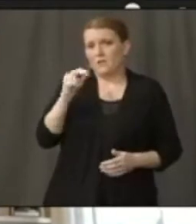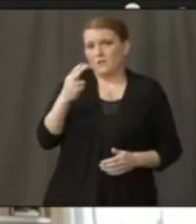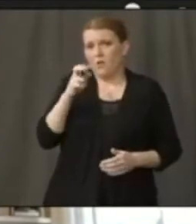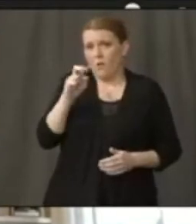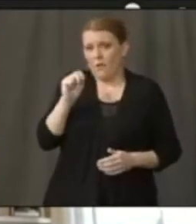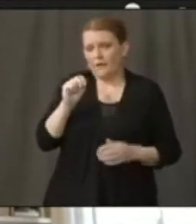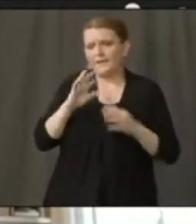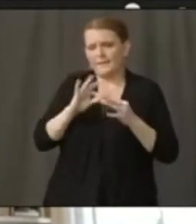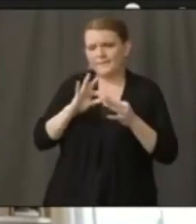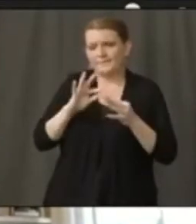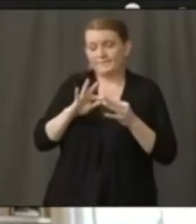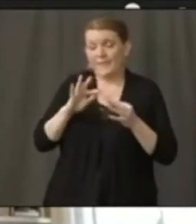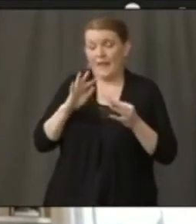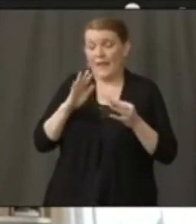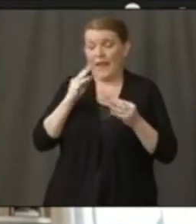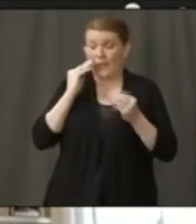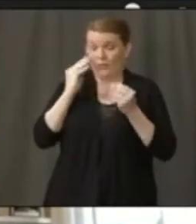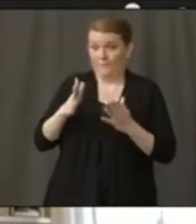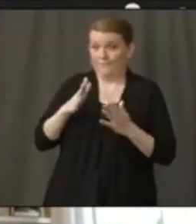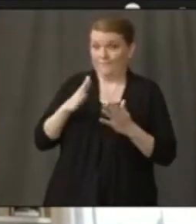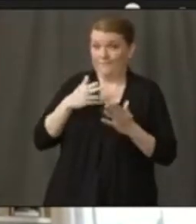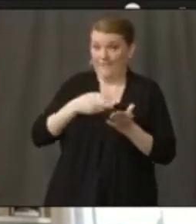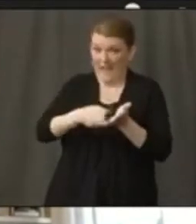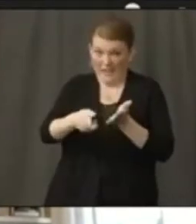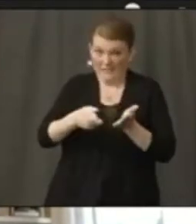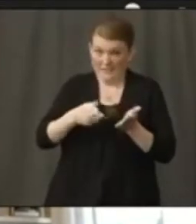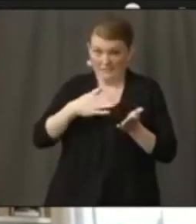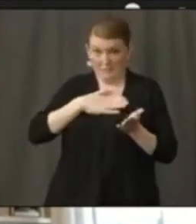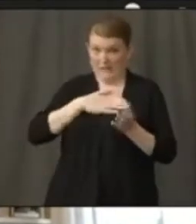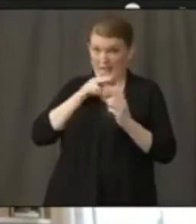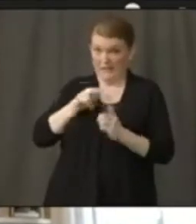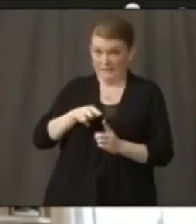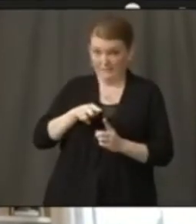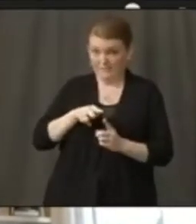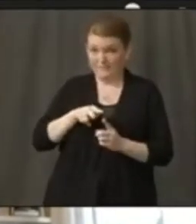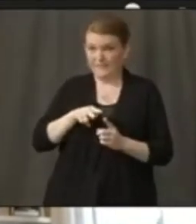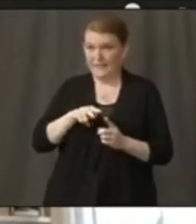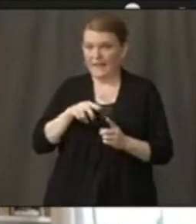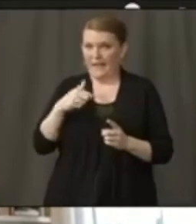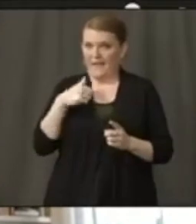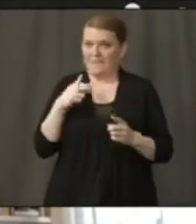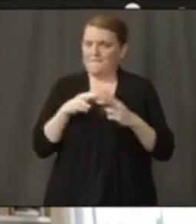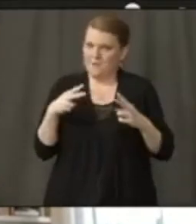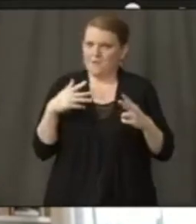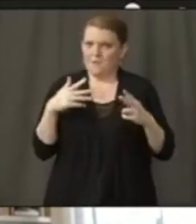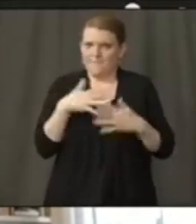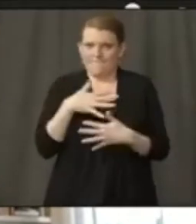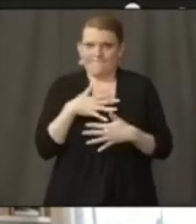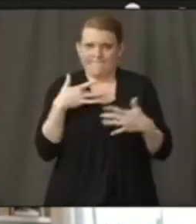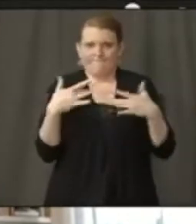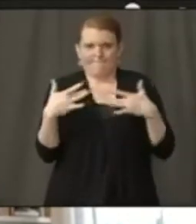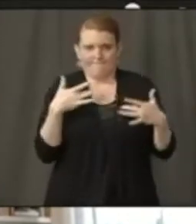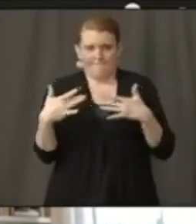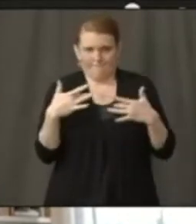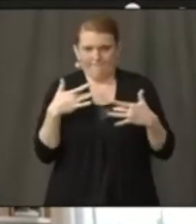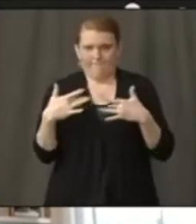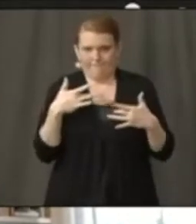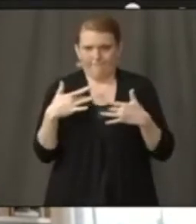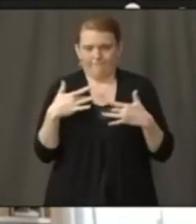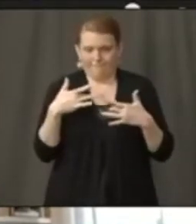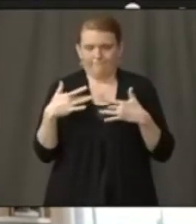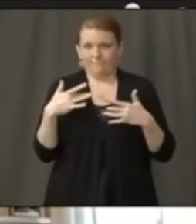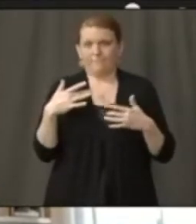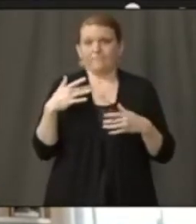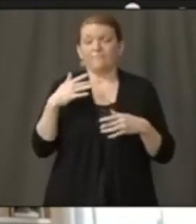we actually closed our indoor dining prior to being told to do so because we were concerned